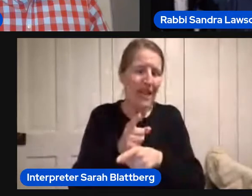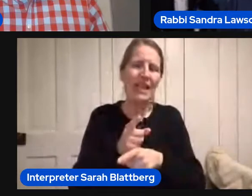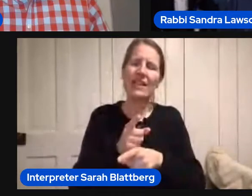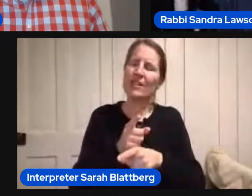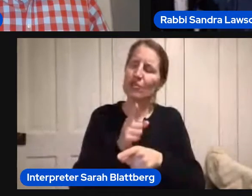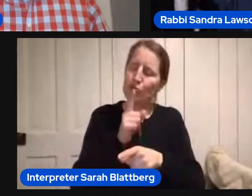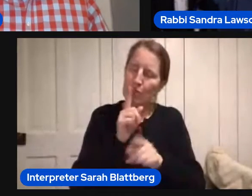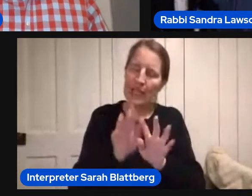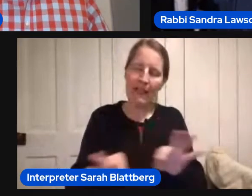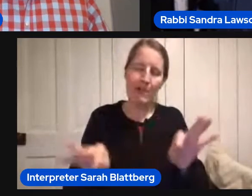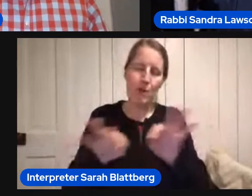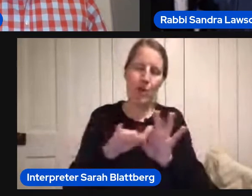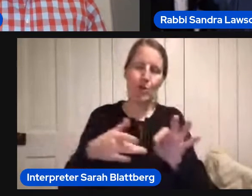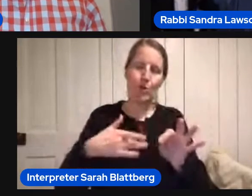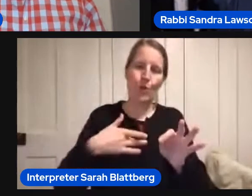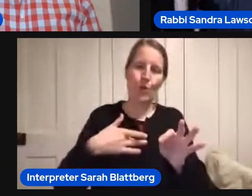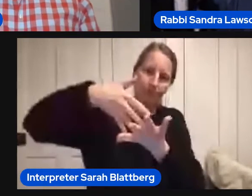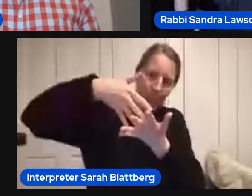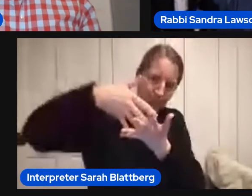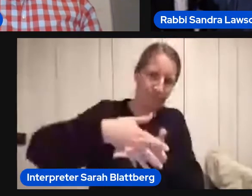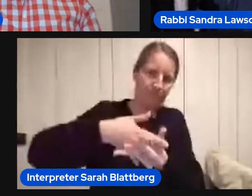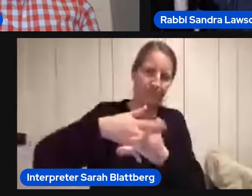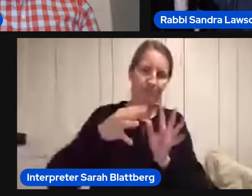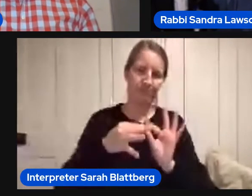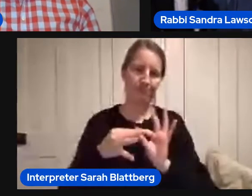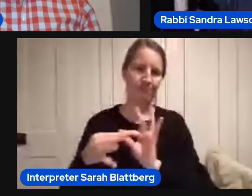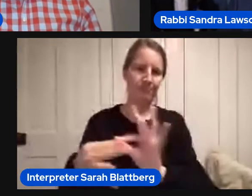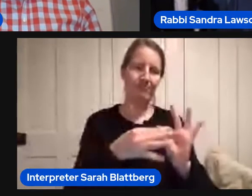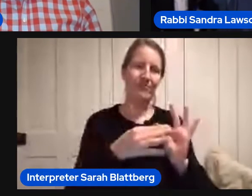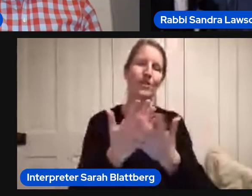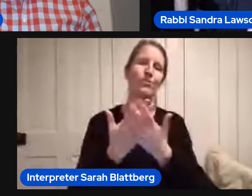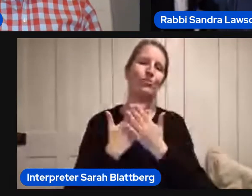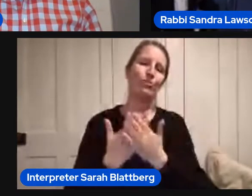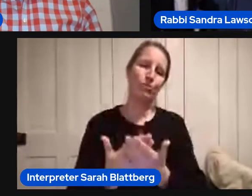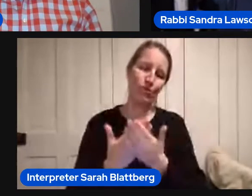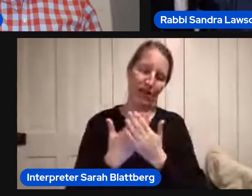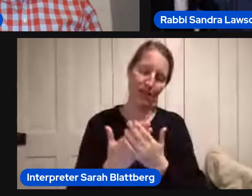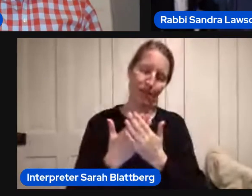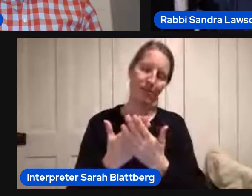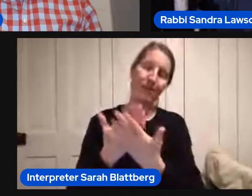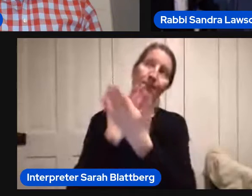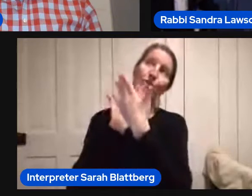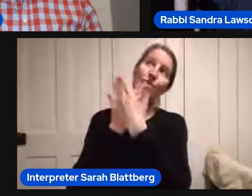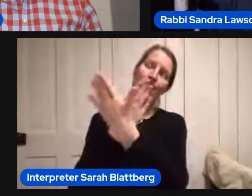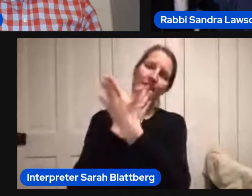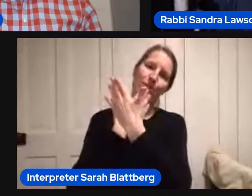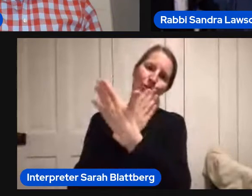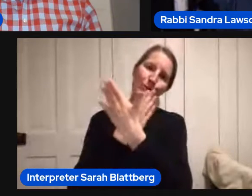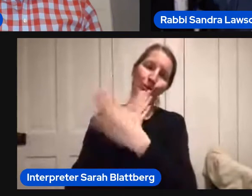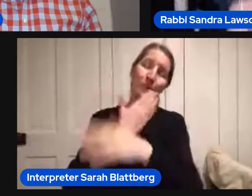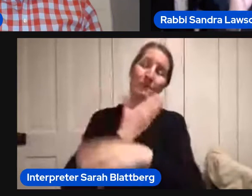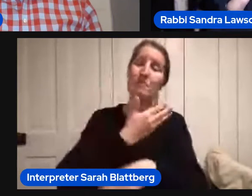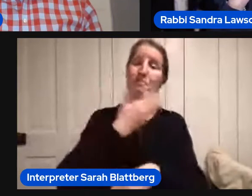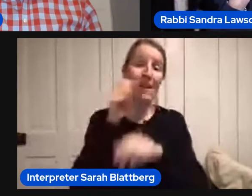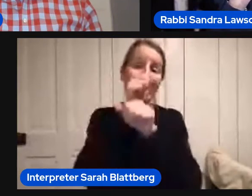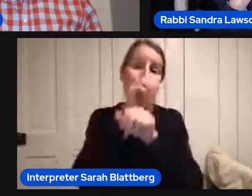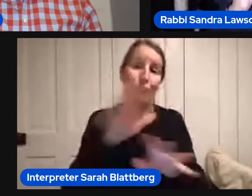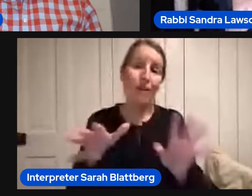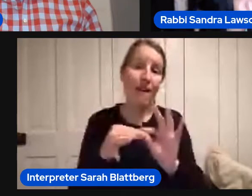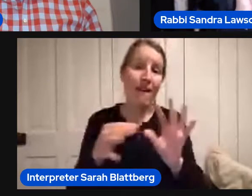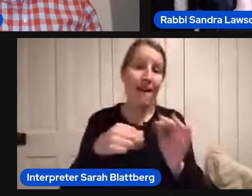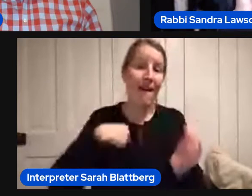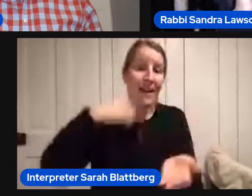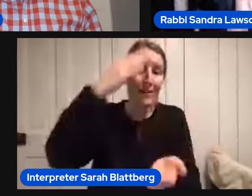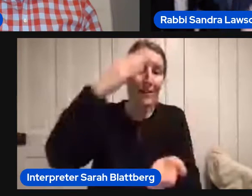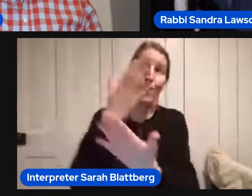important to ground us together in prayer and gratitude. And the best blessing that I know to